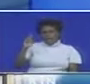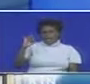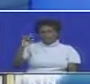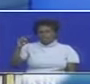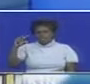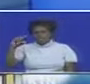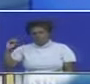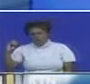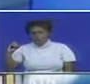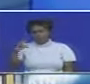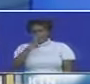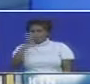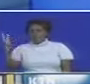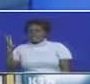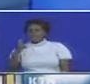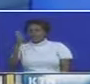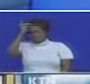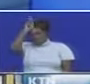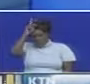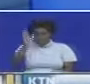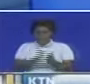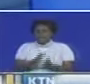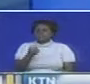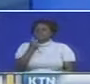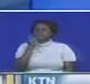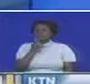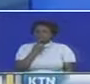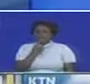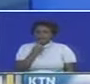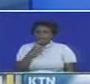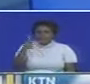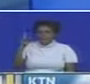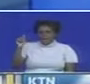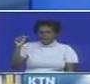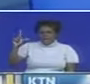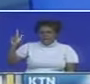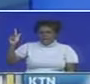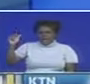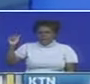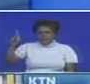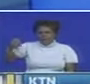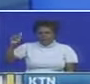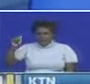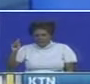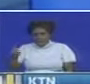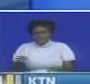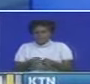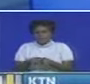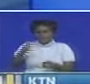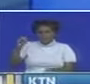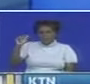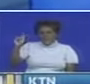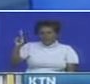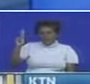West Pokot and Turkana counties, with famine already confirmed in Kalapata, Lochwa, Kaptir and Nakwamoru